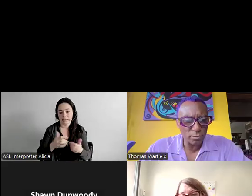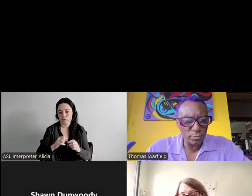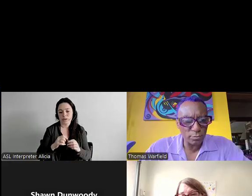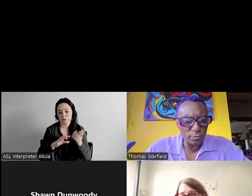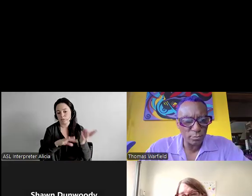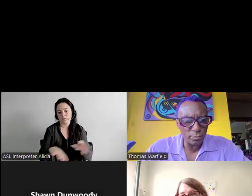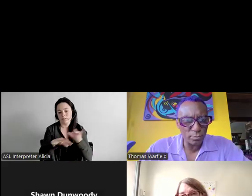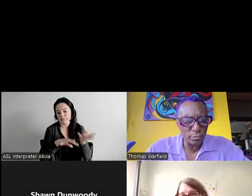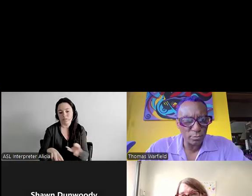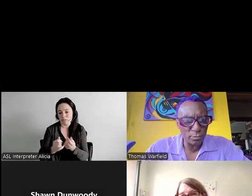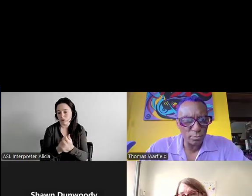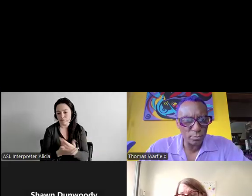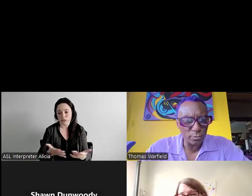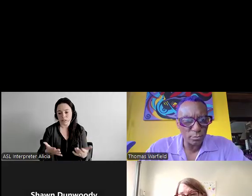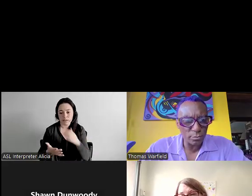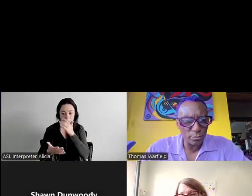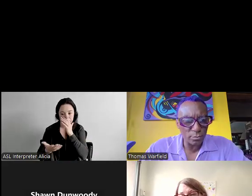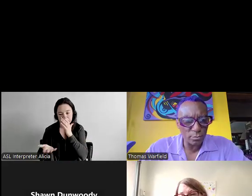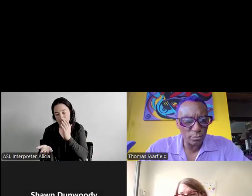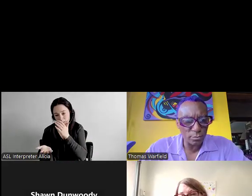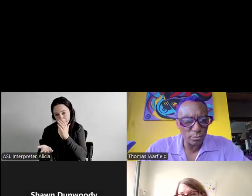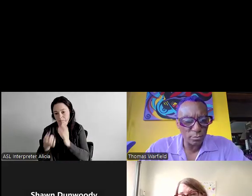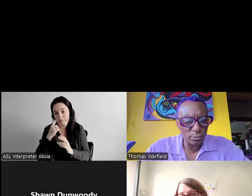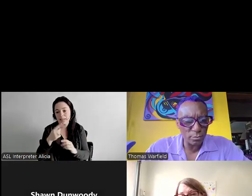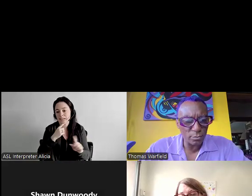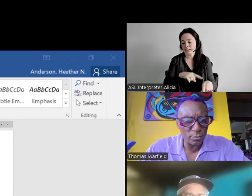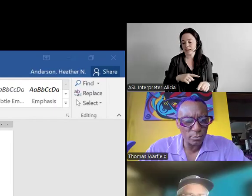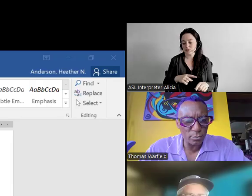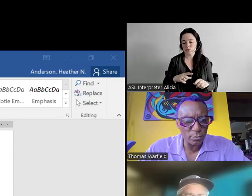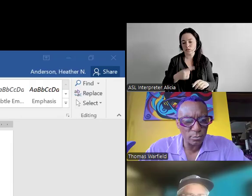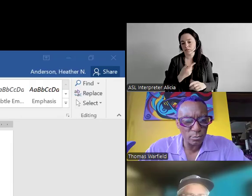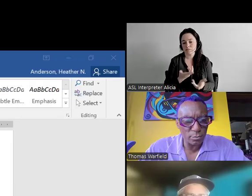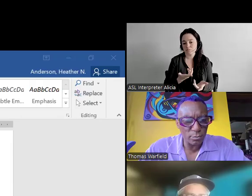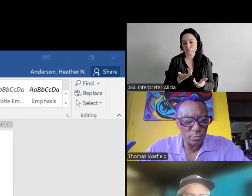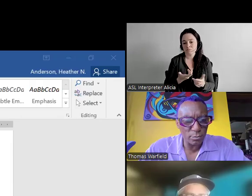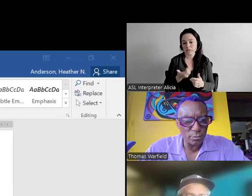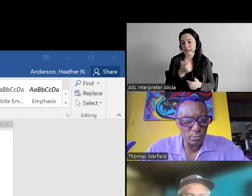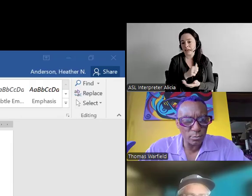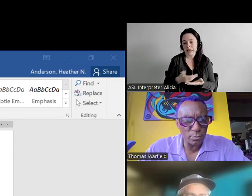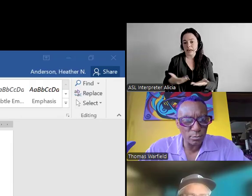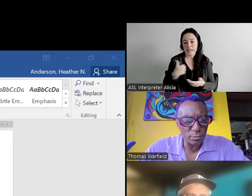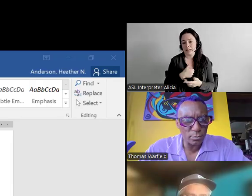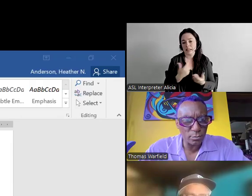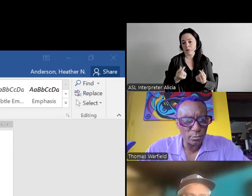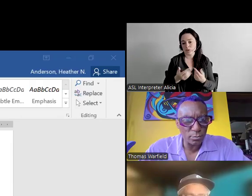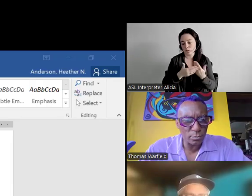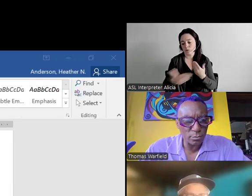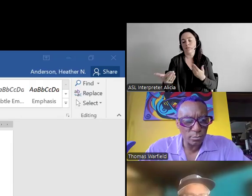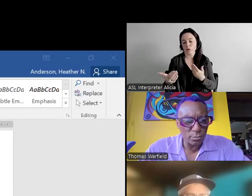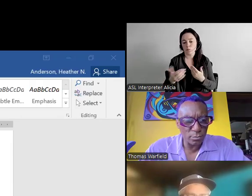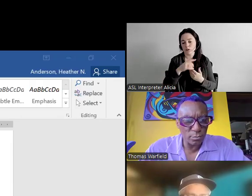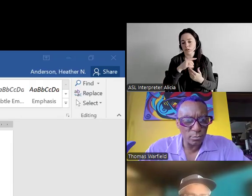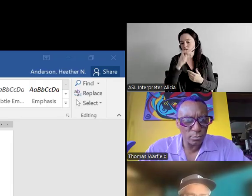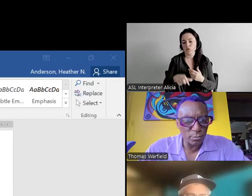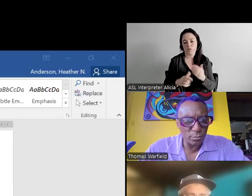So for me, this answers it so much so that anything we do going forward shouldn't be